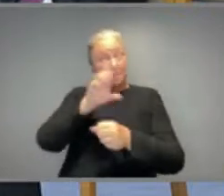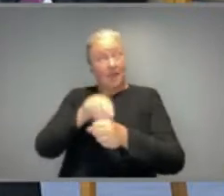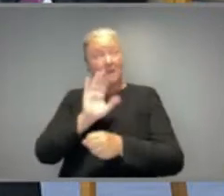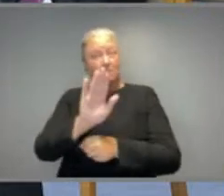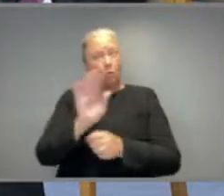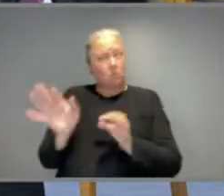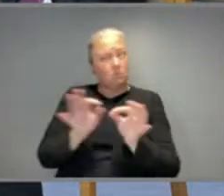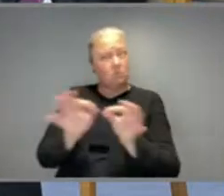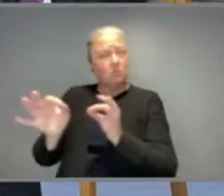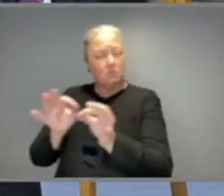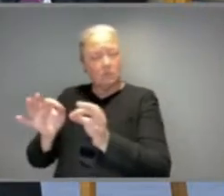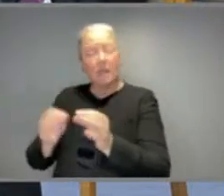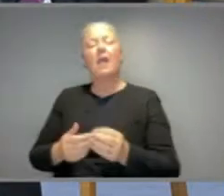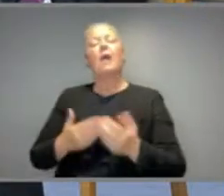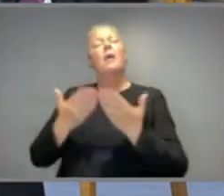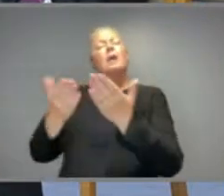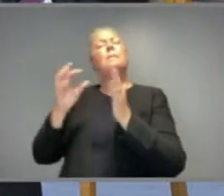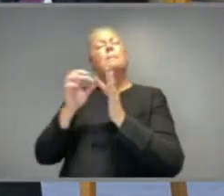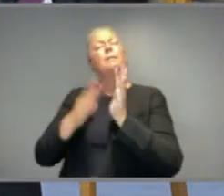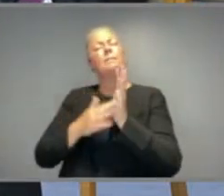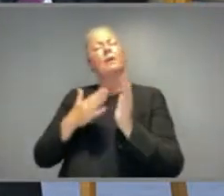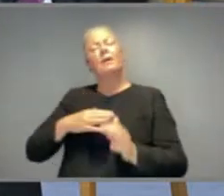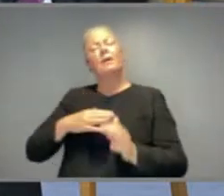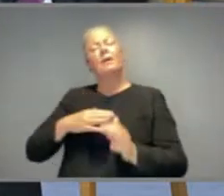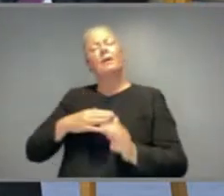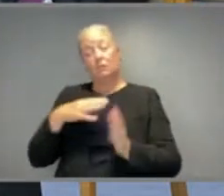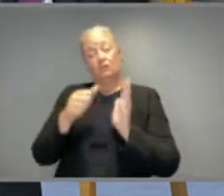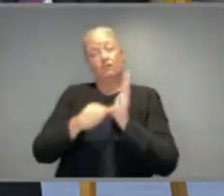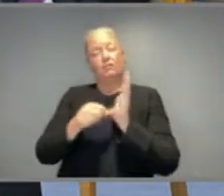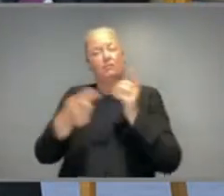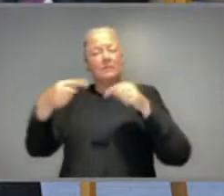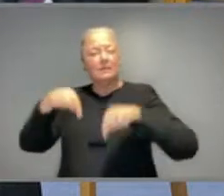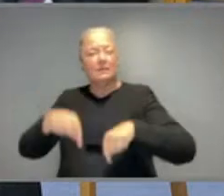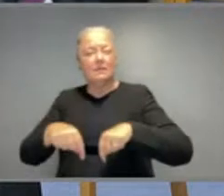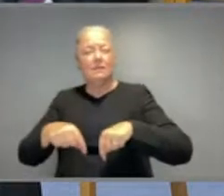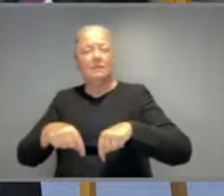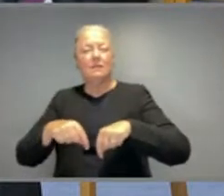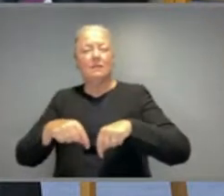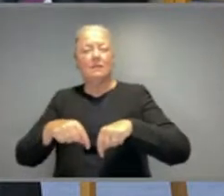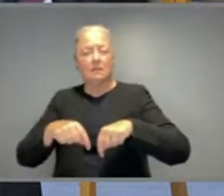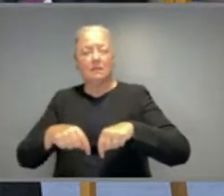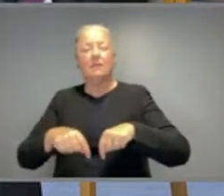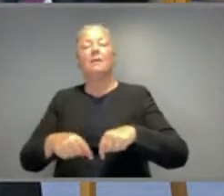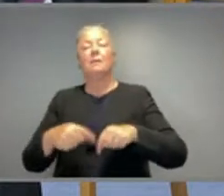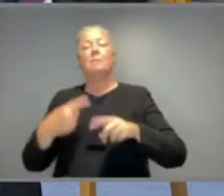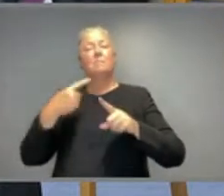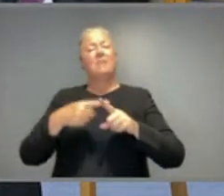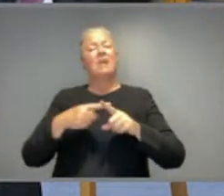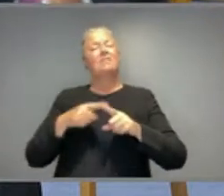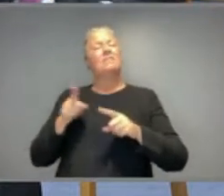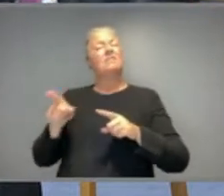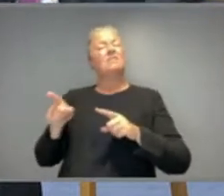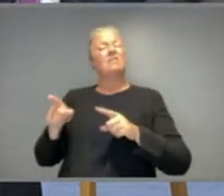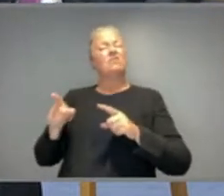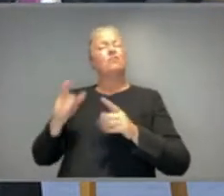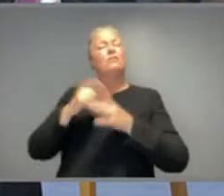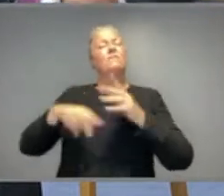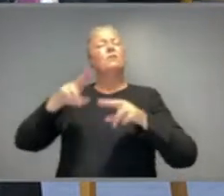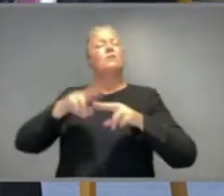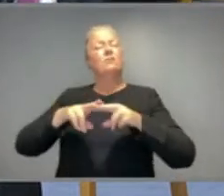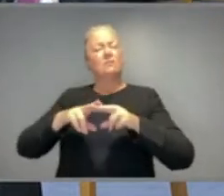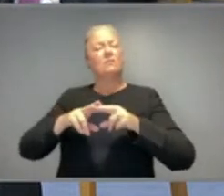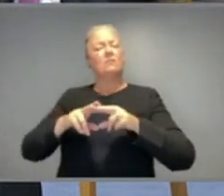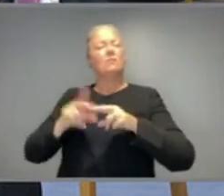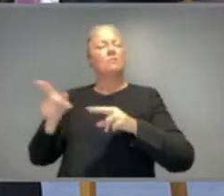the Treasury findings here and also Professor McVernon's modelling, what's your